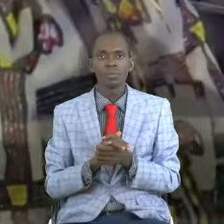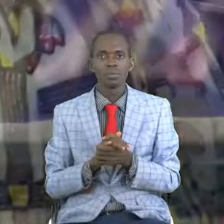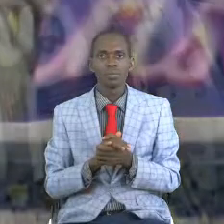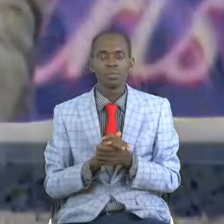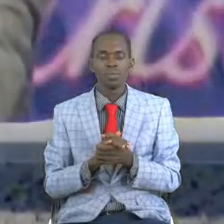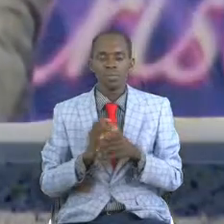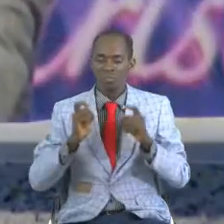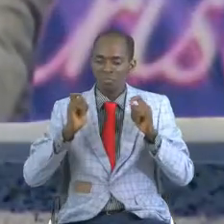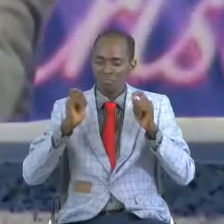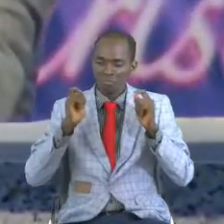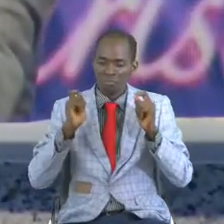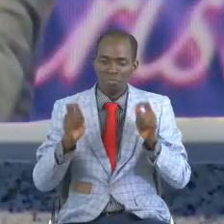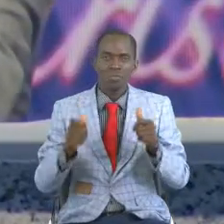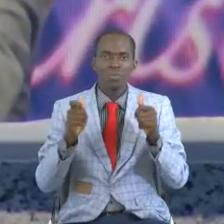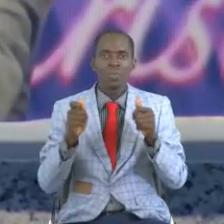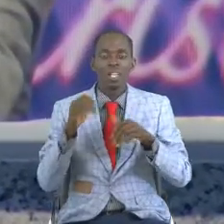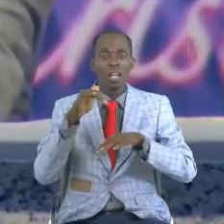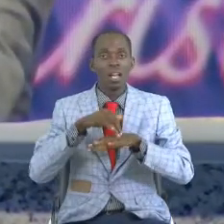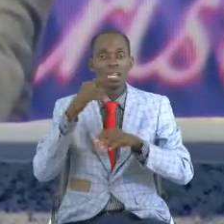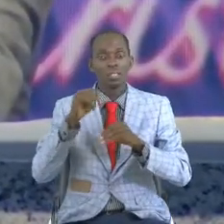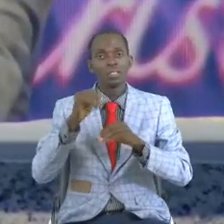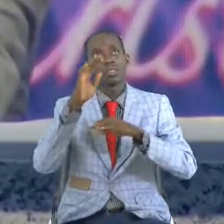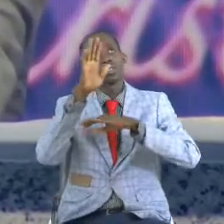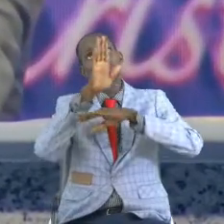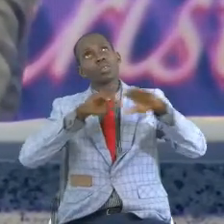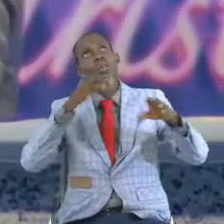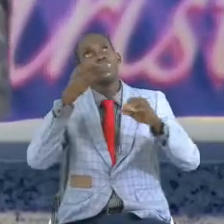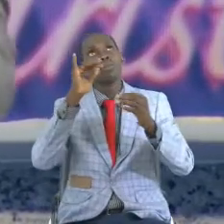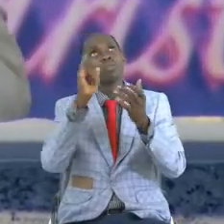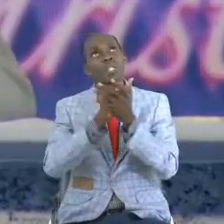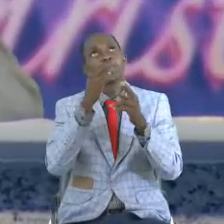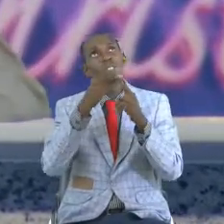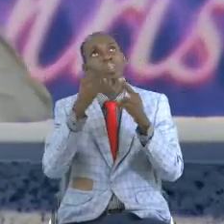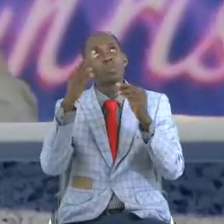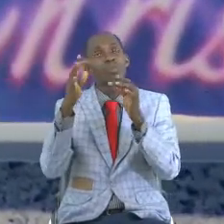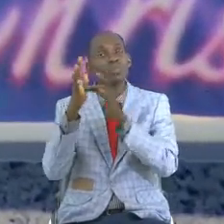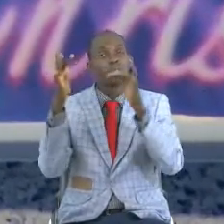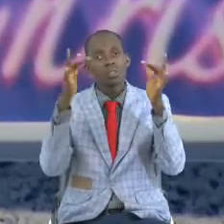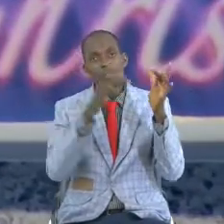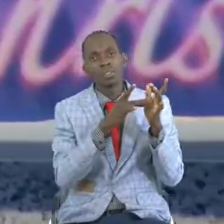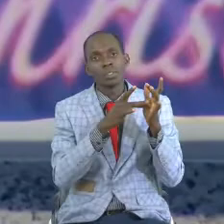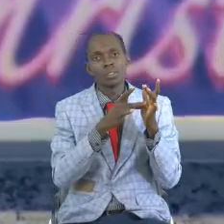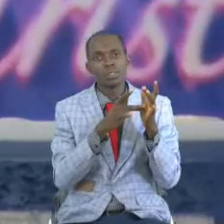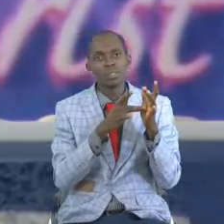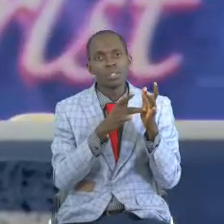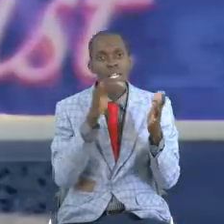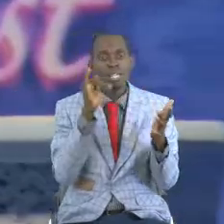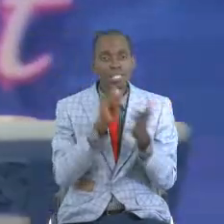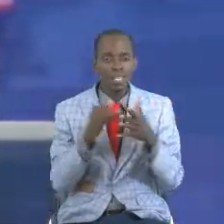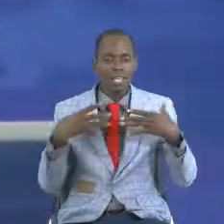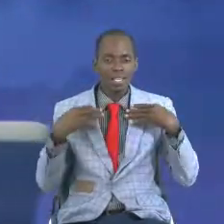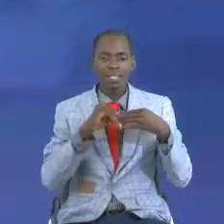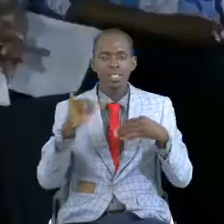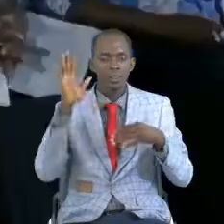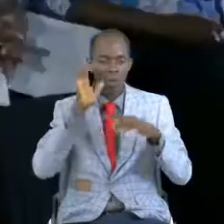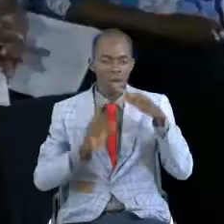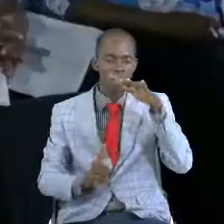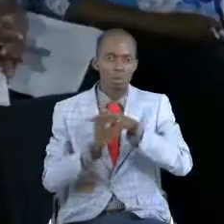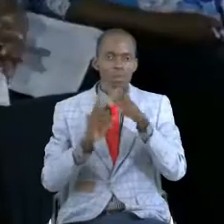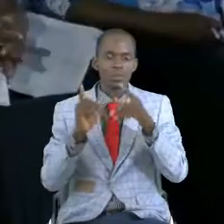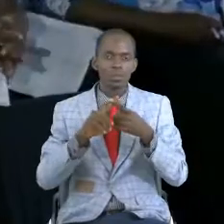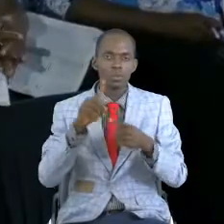Instantaneously, at the mention of the name of Jesus, that healing will come to you.